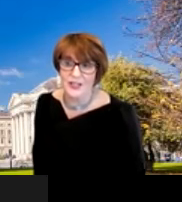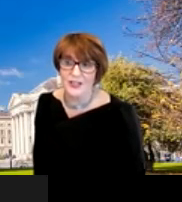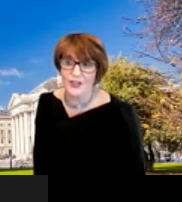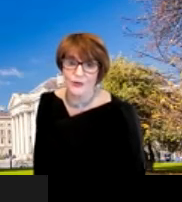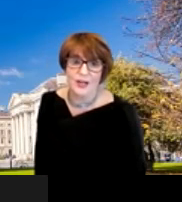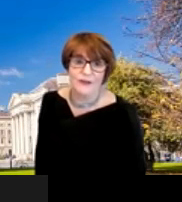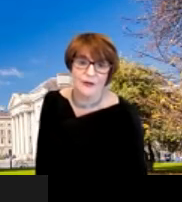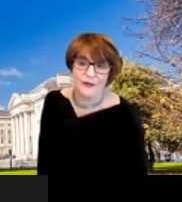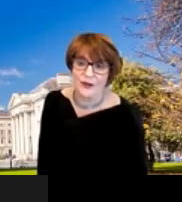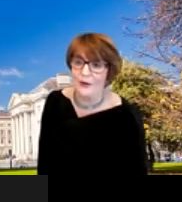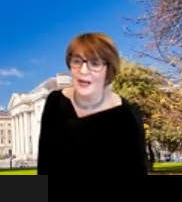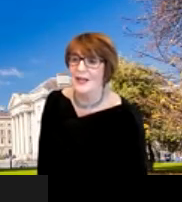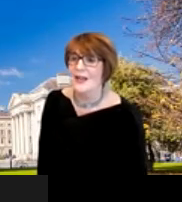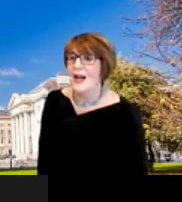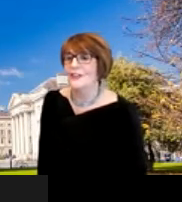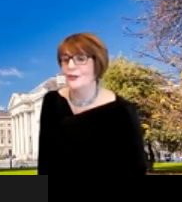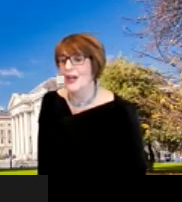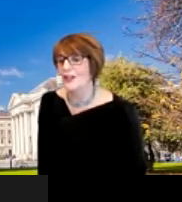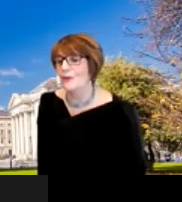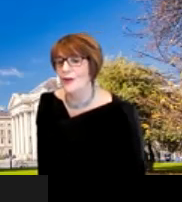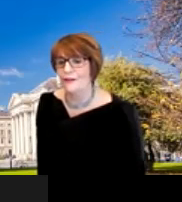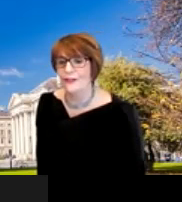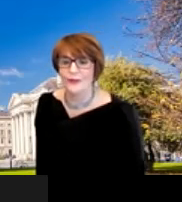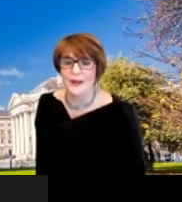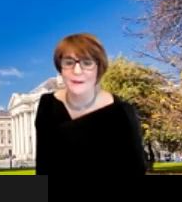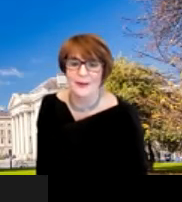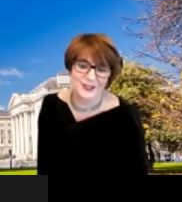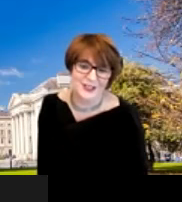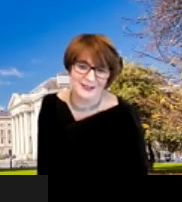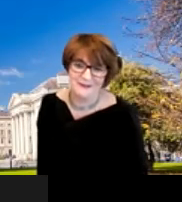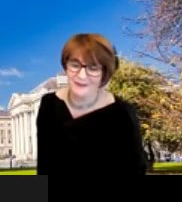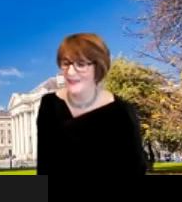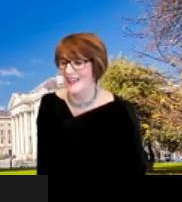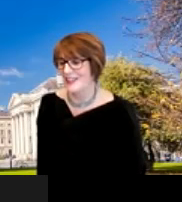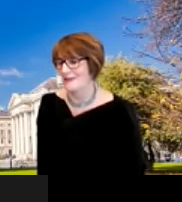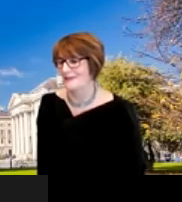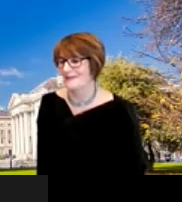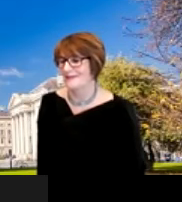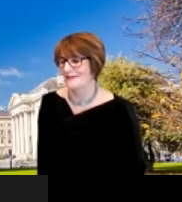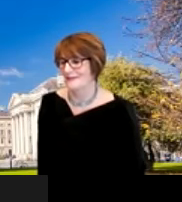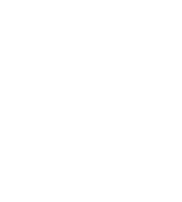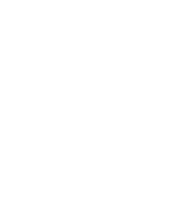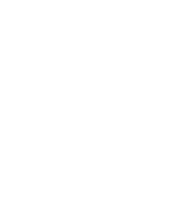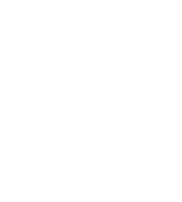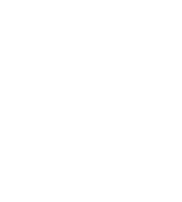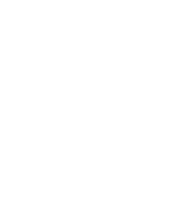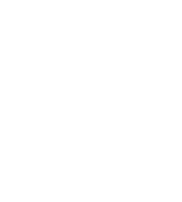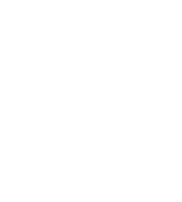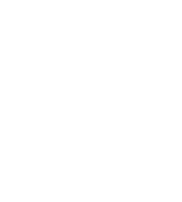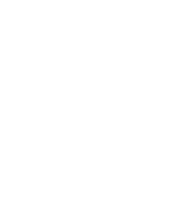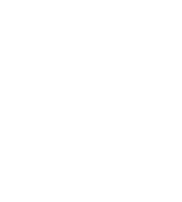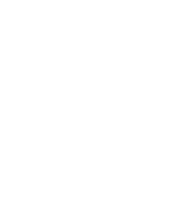want to say is to wish everyone very well and to thank you all for your input today. Thank you.